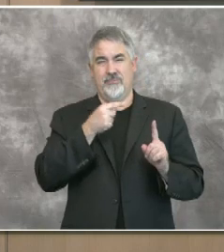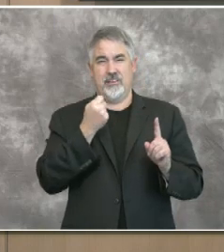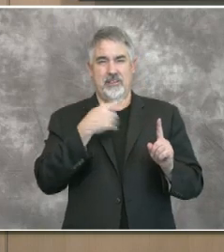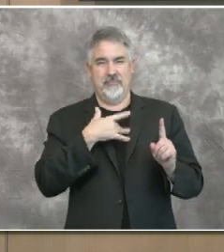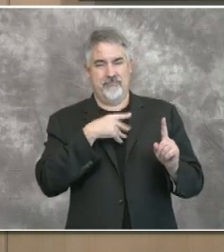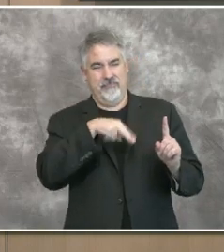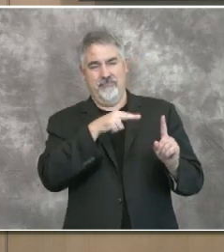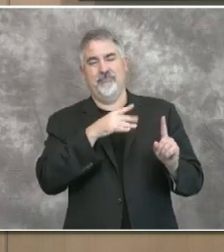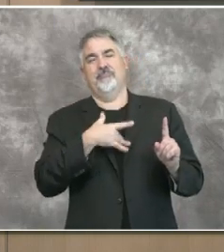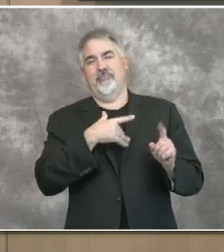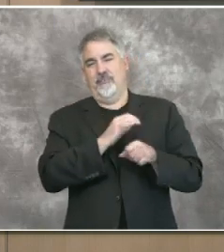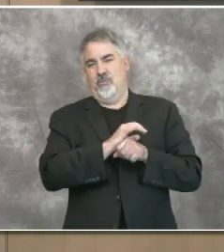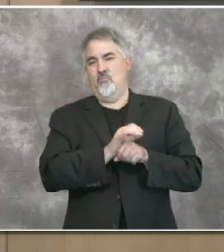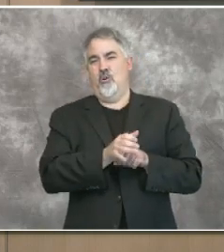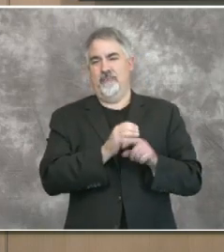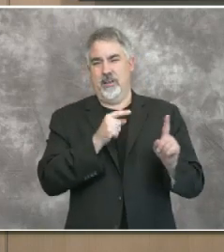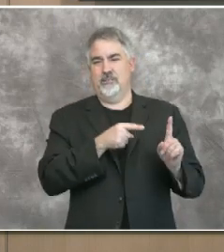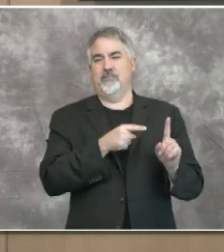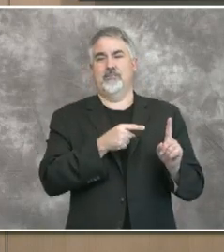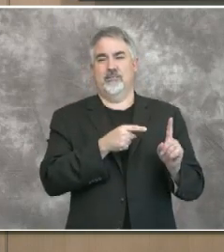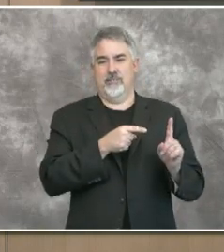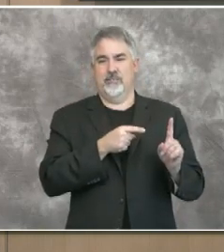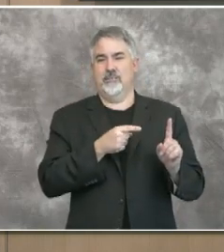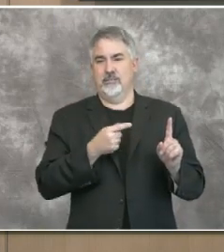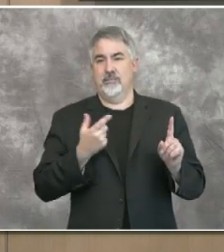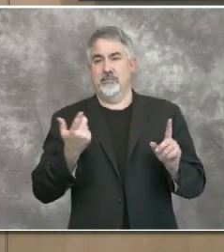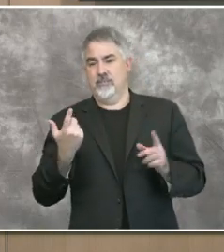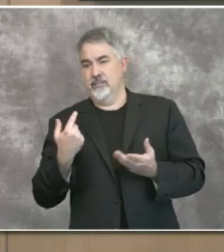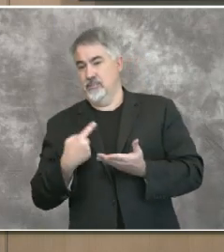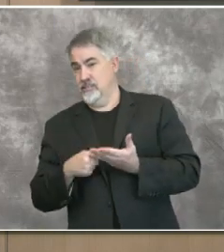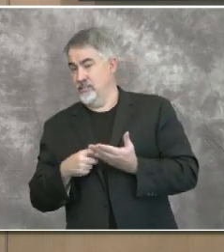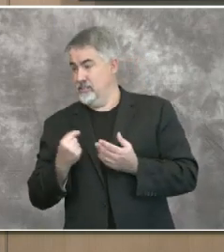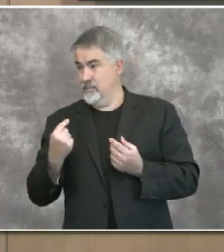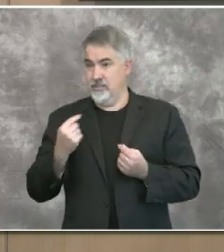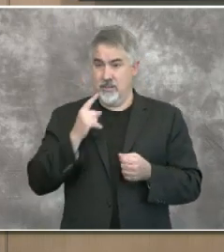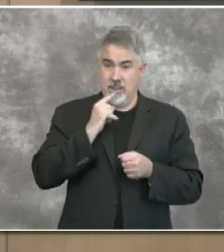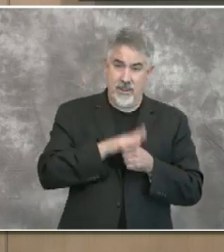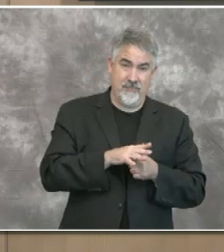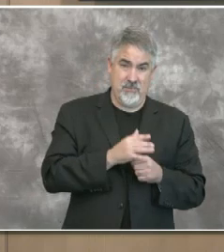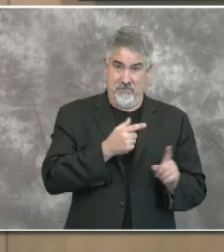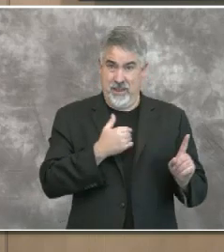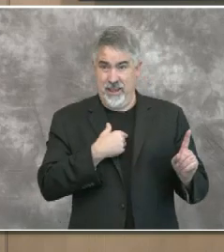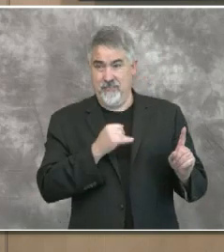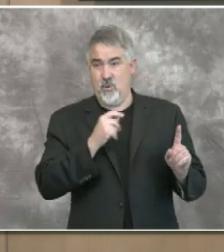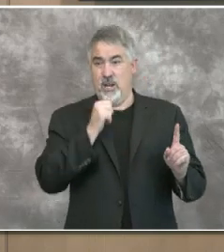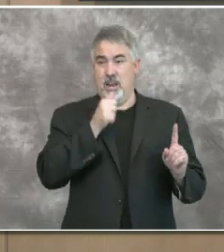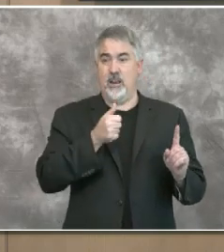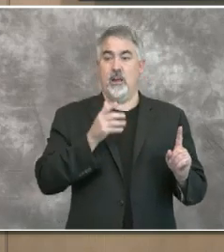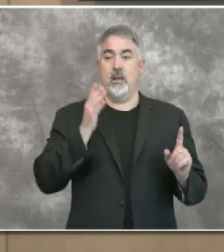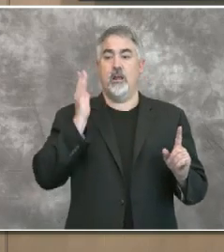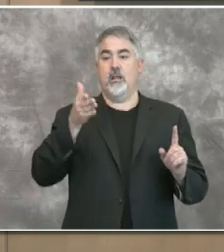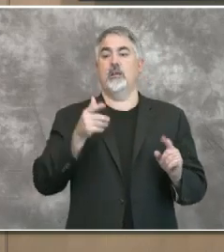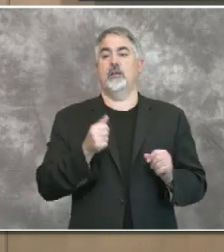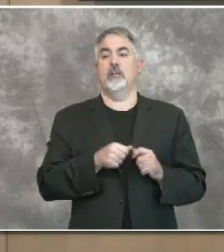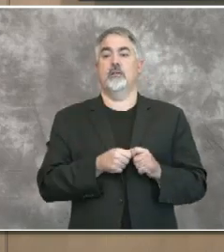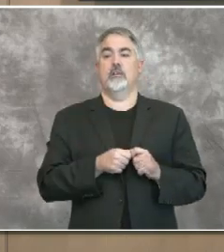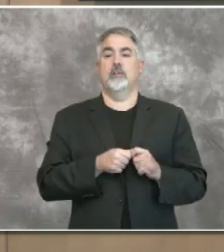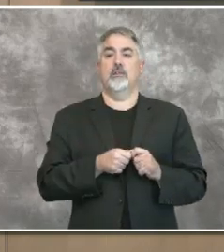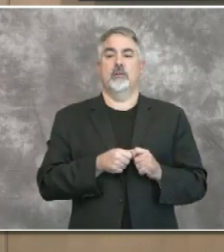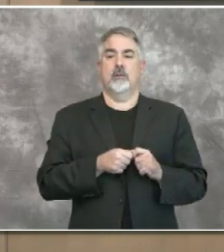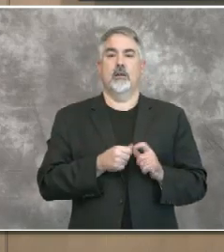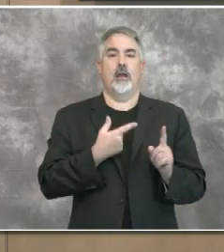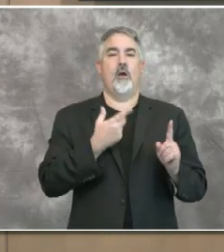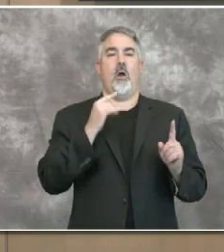confirmed cases. We may, in conjunction with the state, start reporting on probable cases in the future based on these new lab tests that become